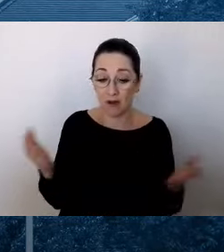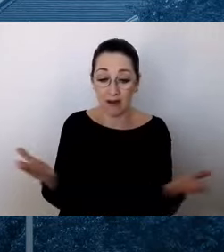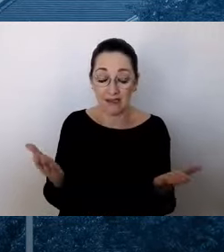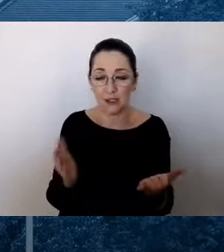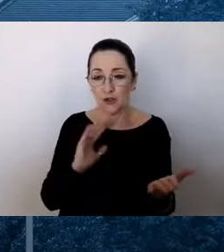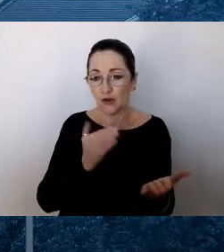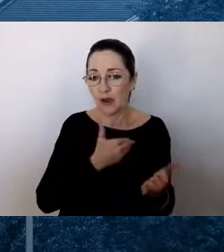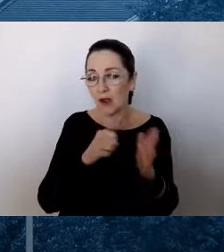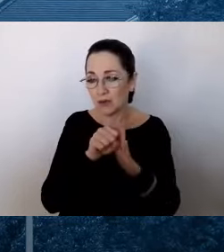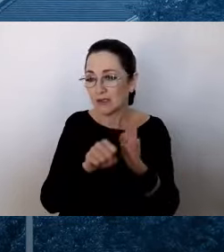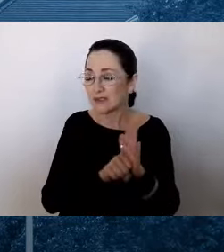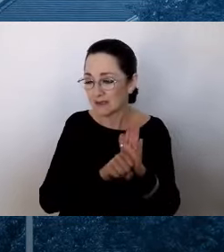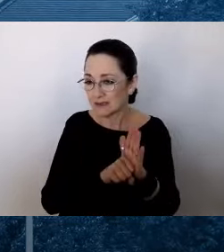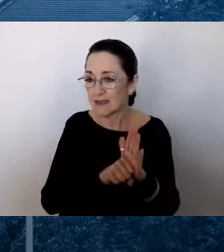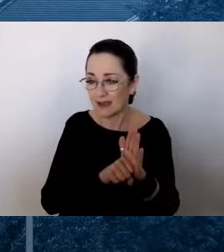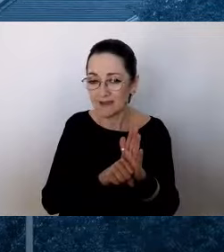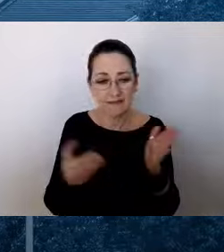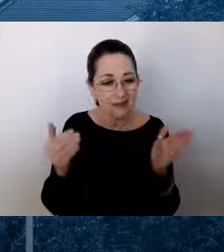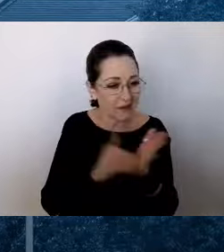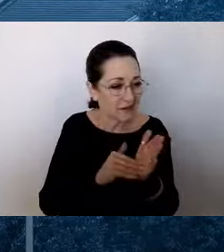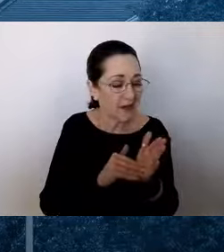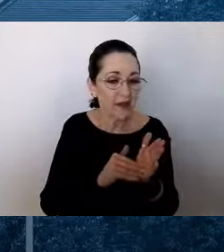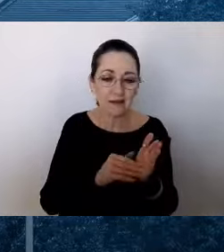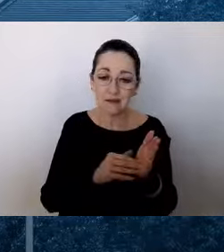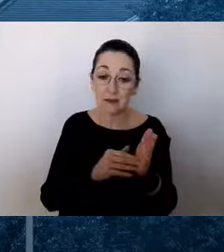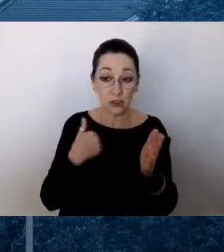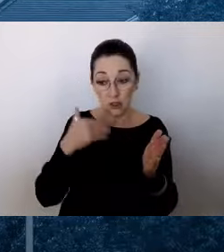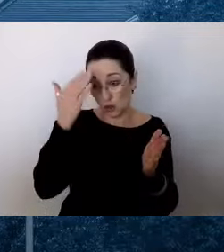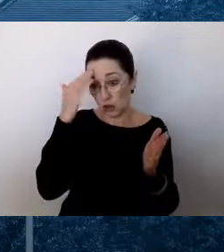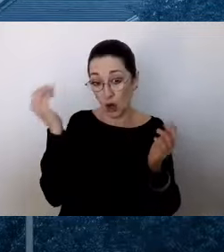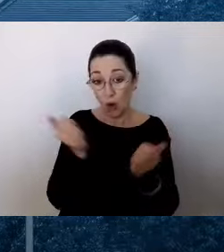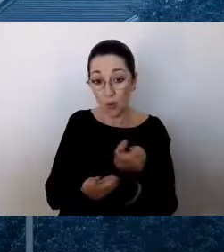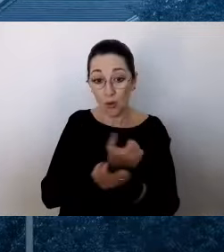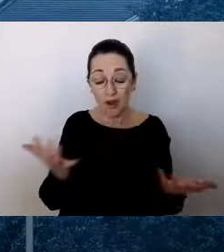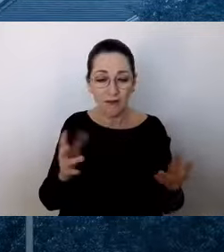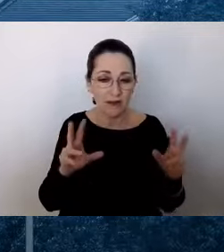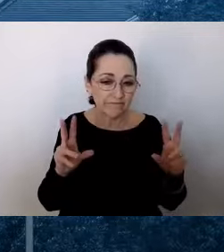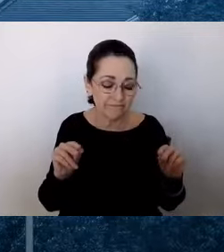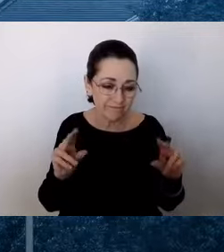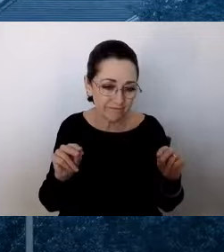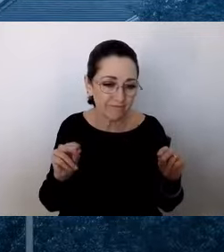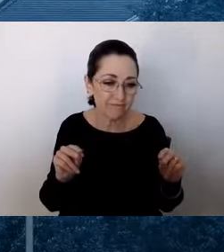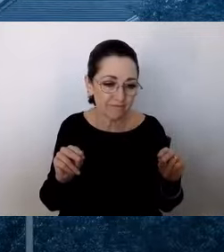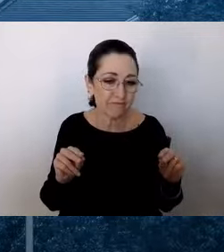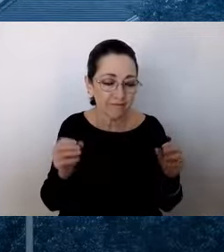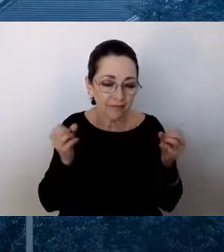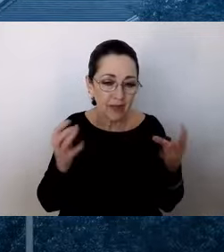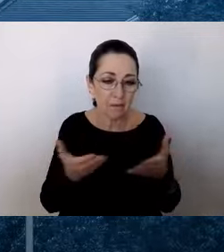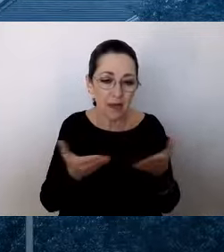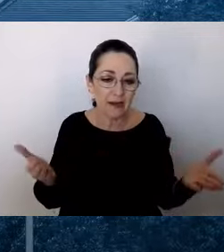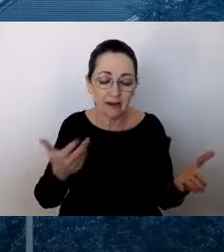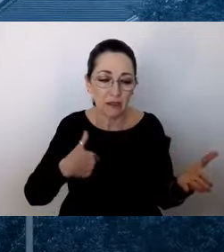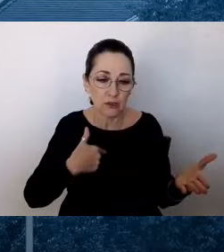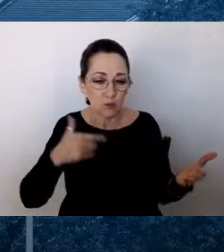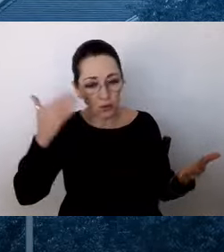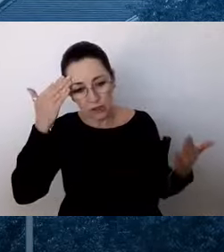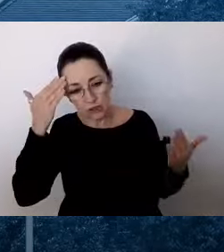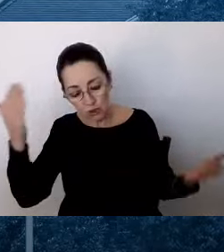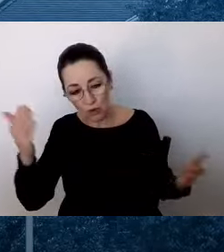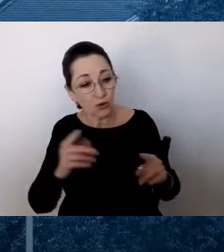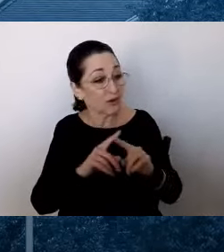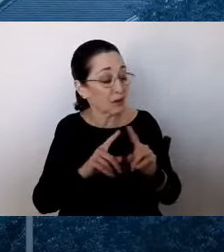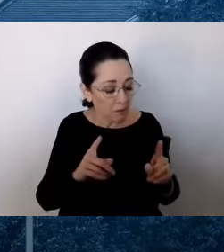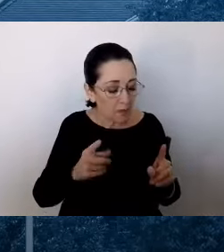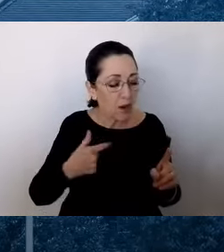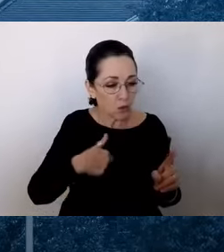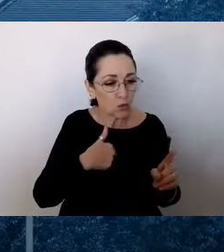So again, lots of unknowns, but that is a point that many in the field are very confident of. So the